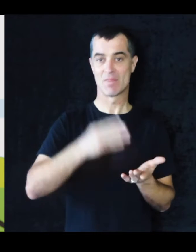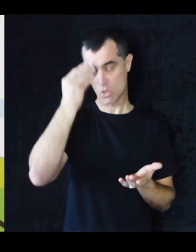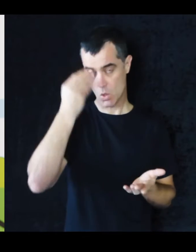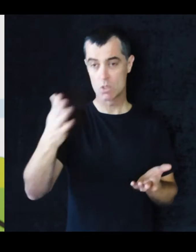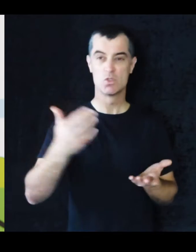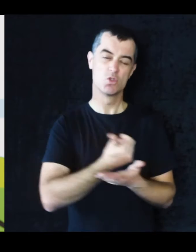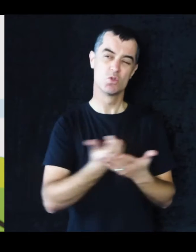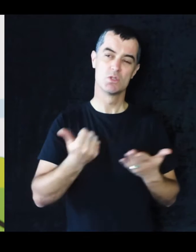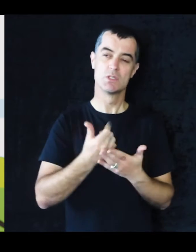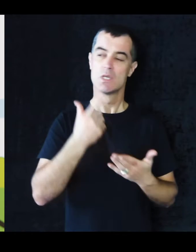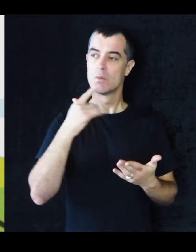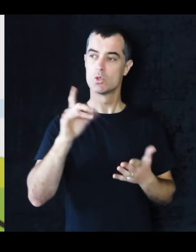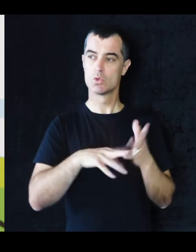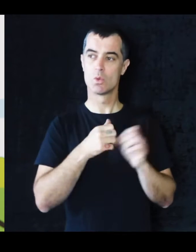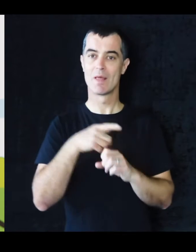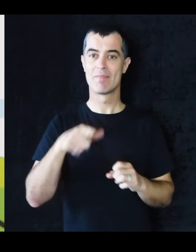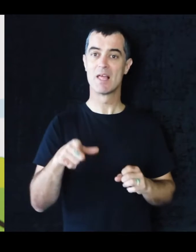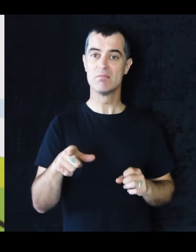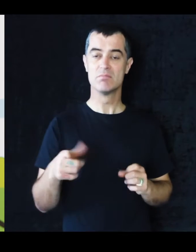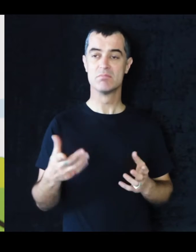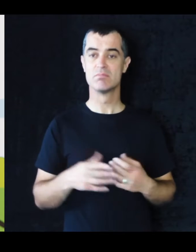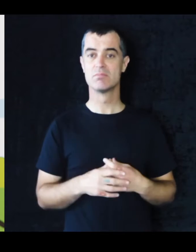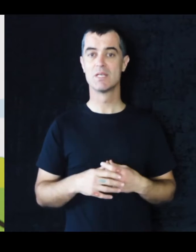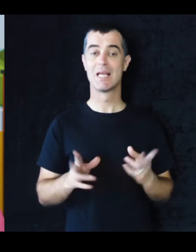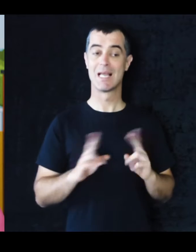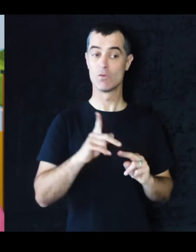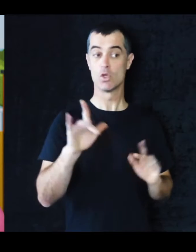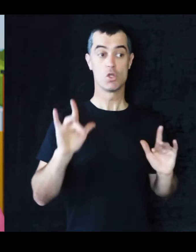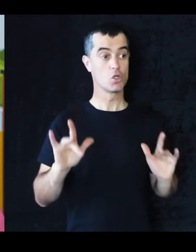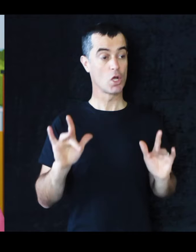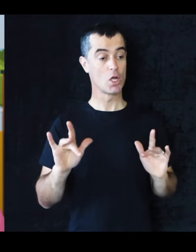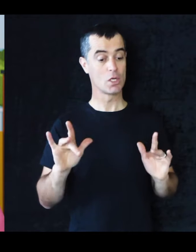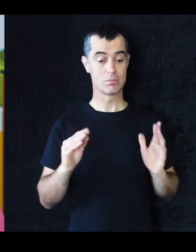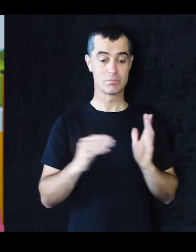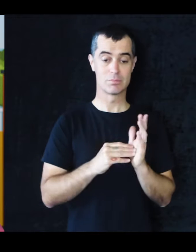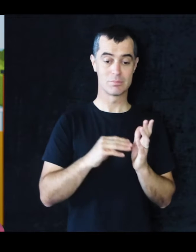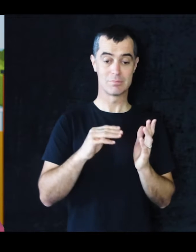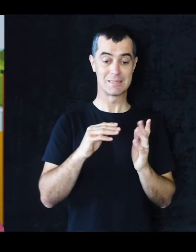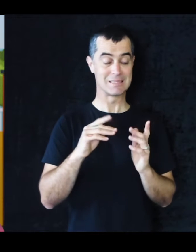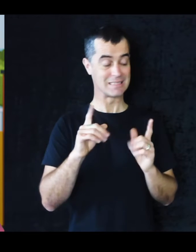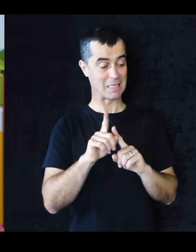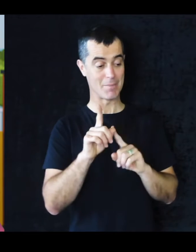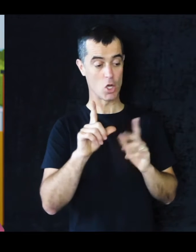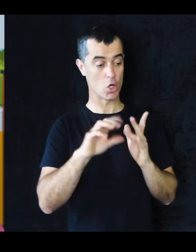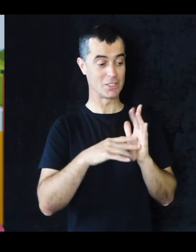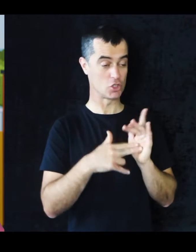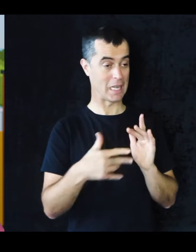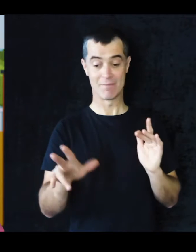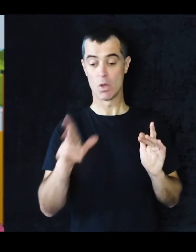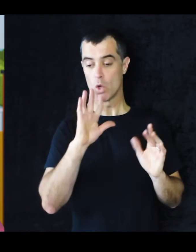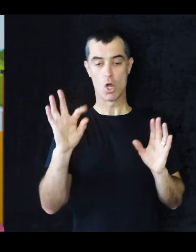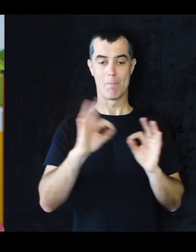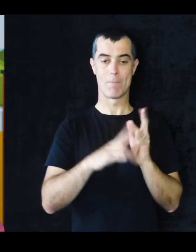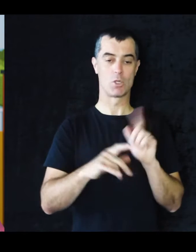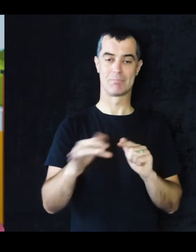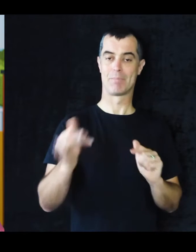month's notice usually, so I would probably be doing that. If you haven't left it in the condition that you found it, you won't